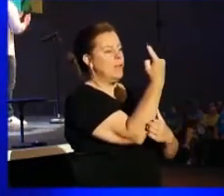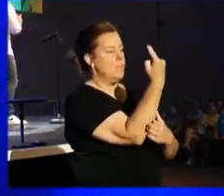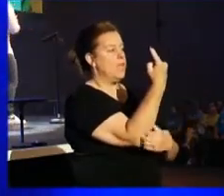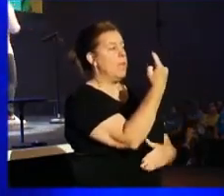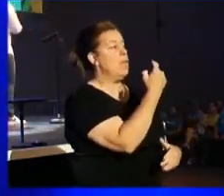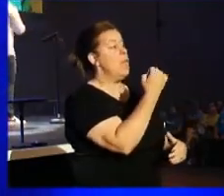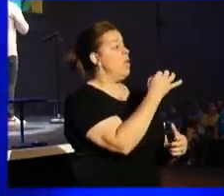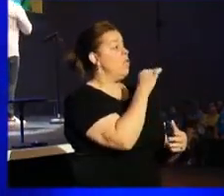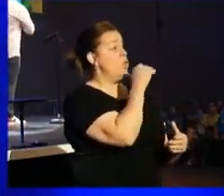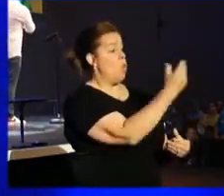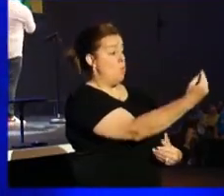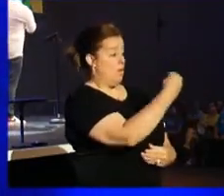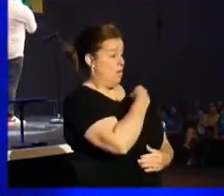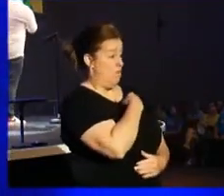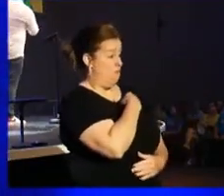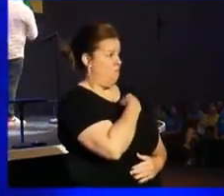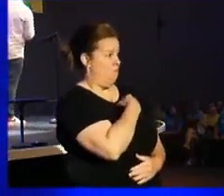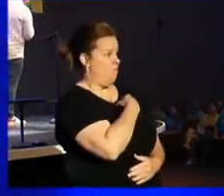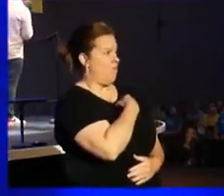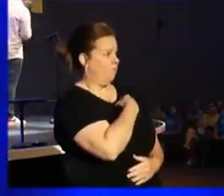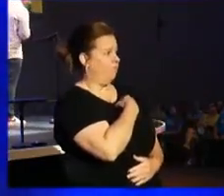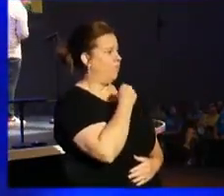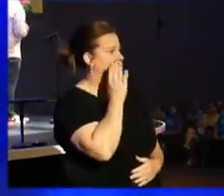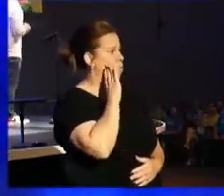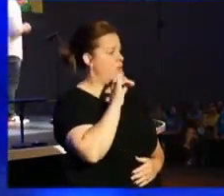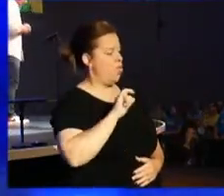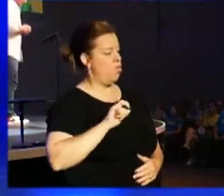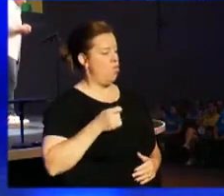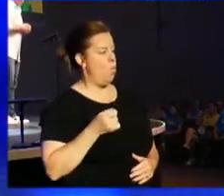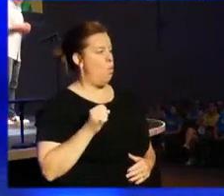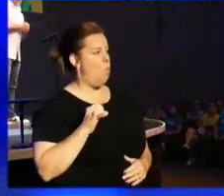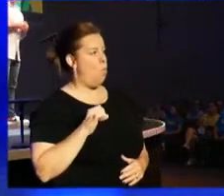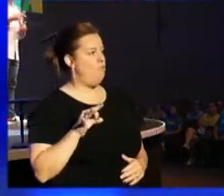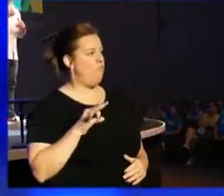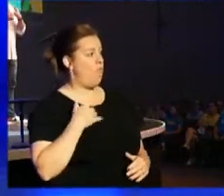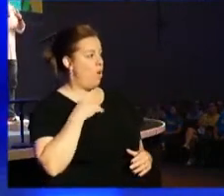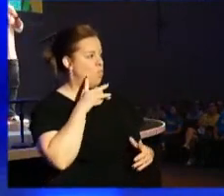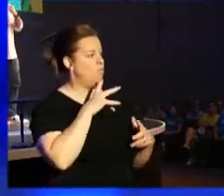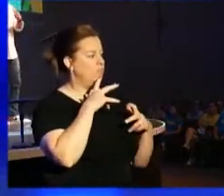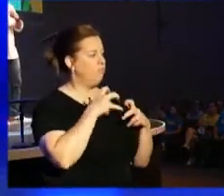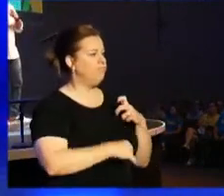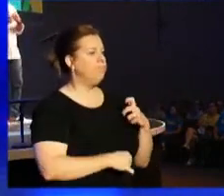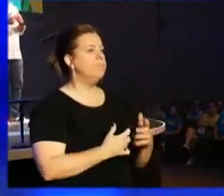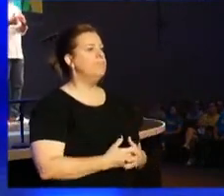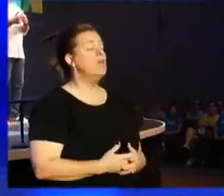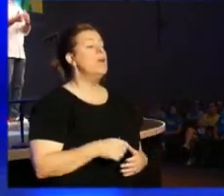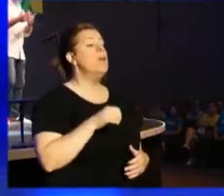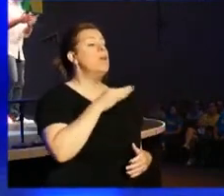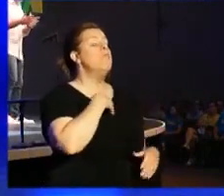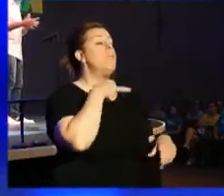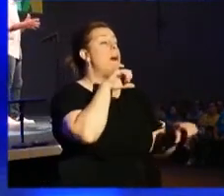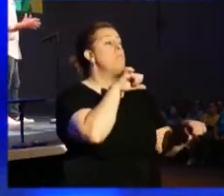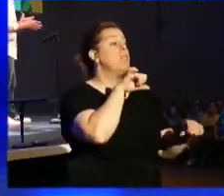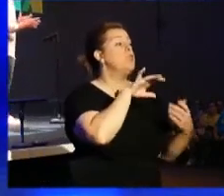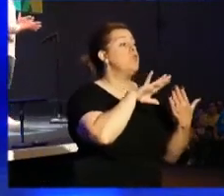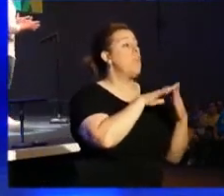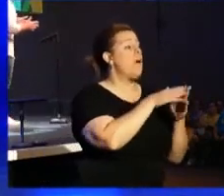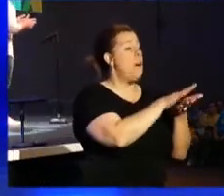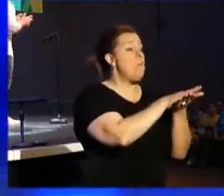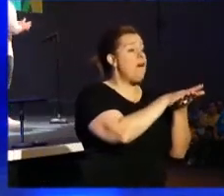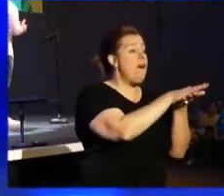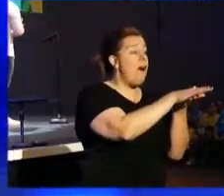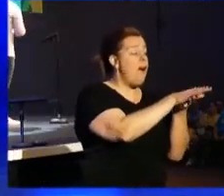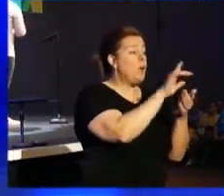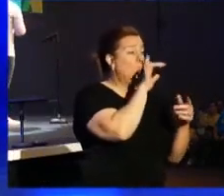don't reciprocate, then I'm going to turn it off. And if my ability to be kind or your ability to be kind